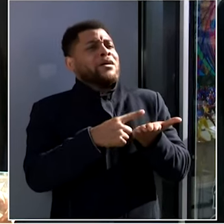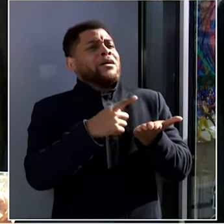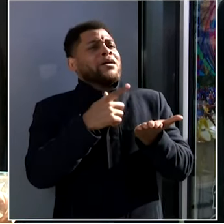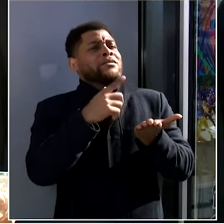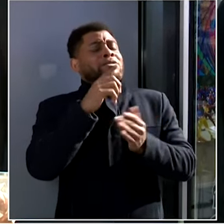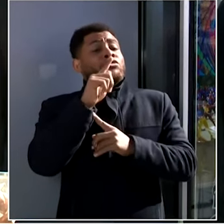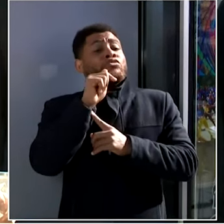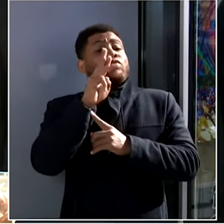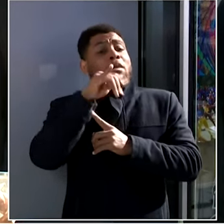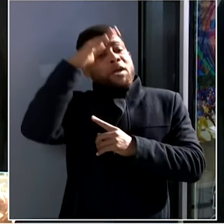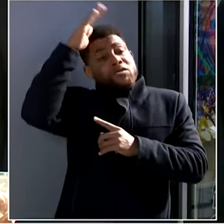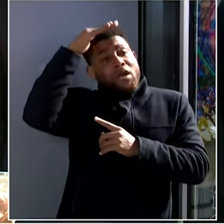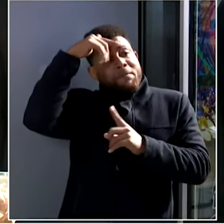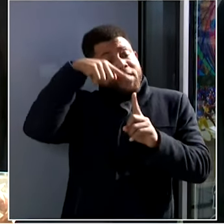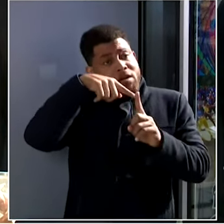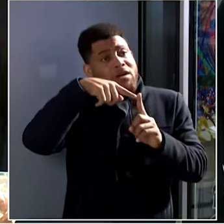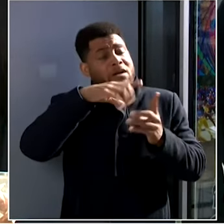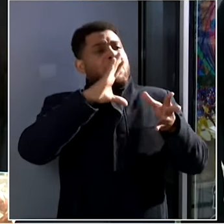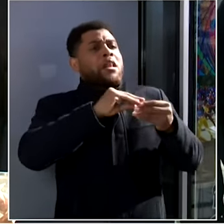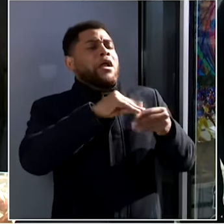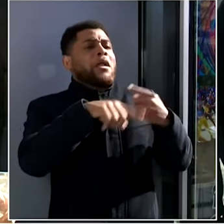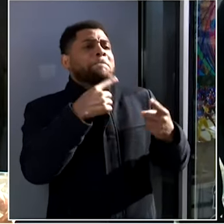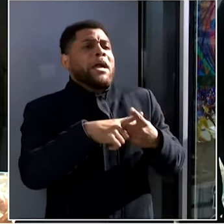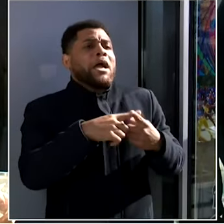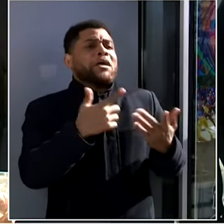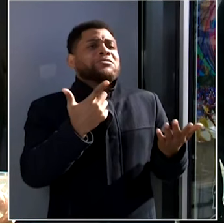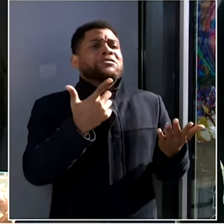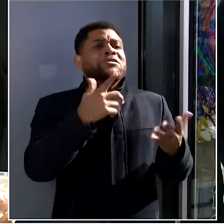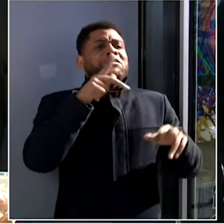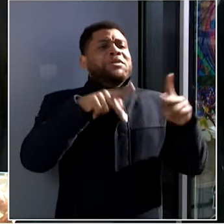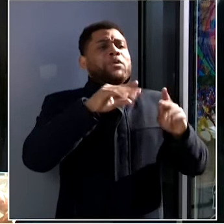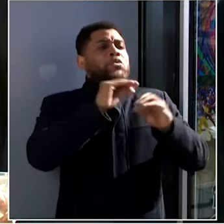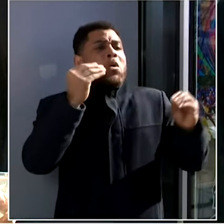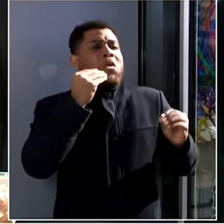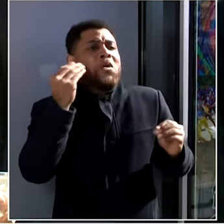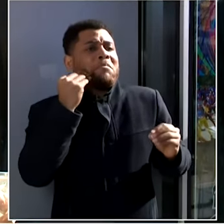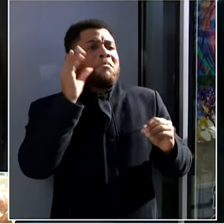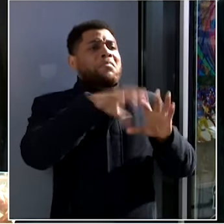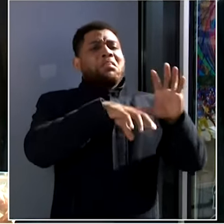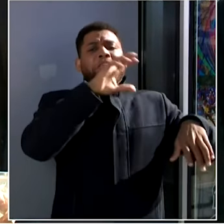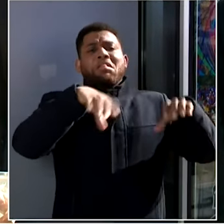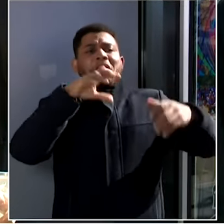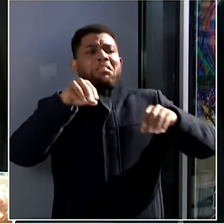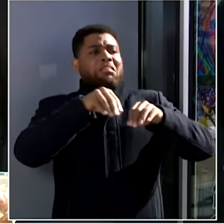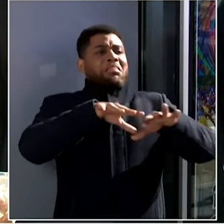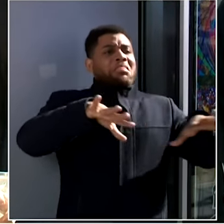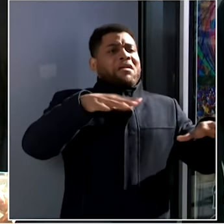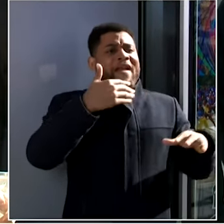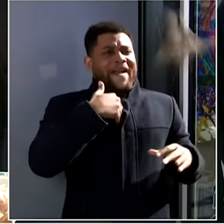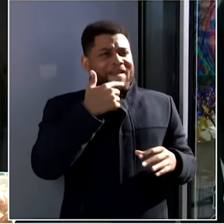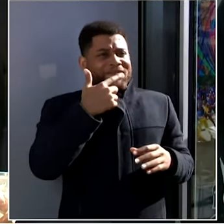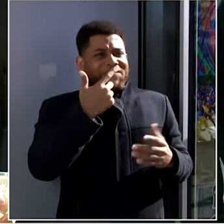done before. He pointed to homeless encampments, and he said people come to Washington, D.C. to see the Lincoln Memorial, and they go home